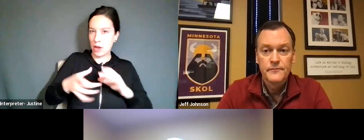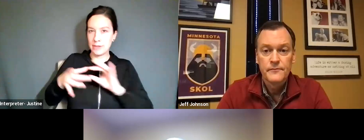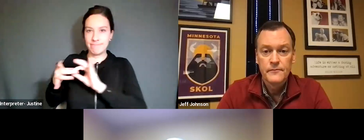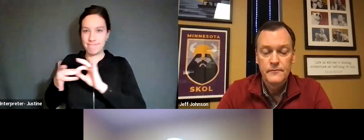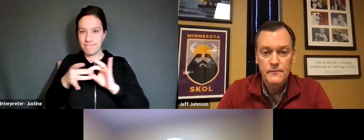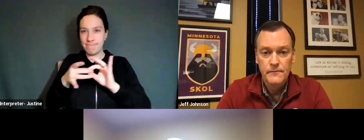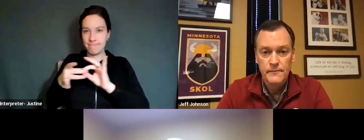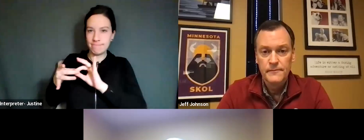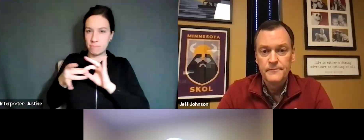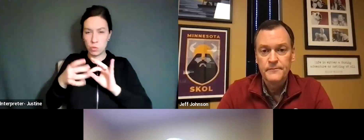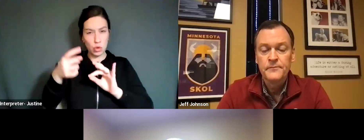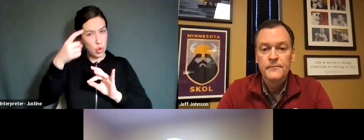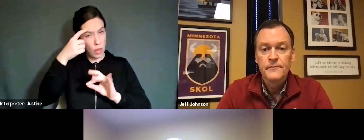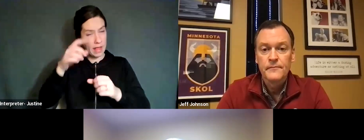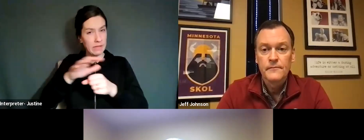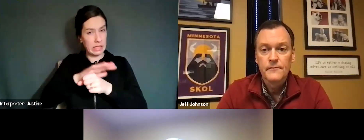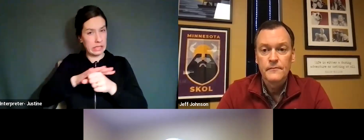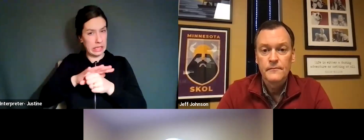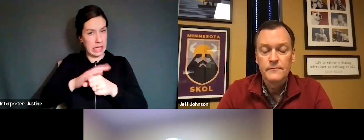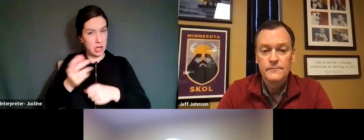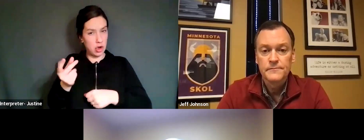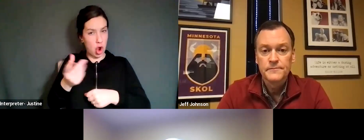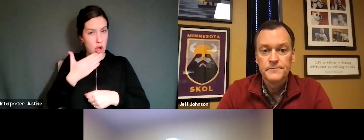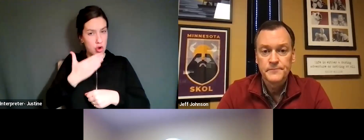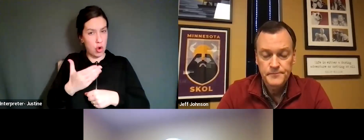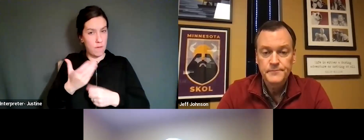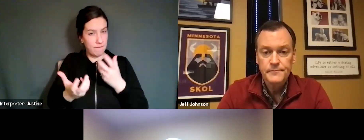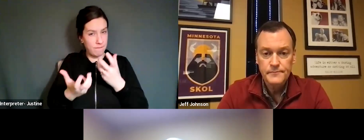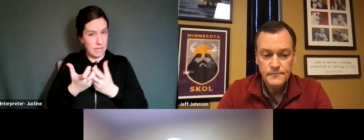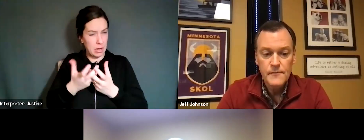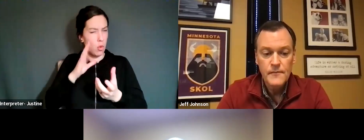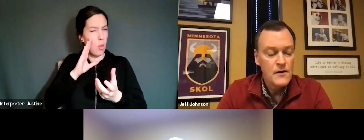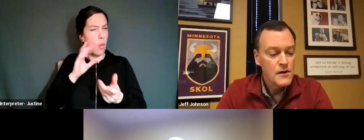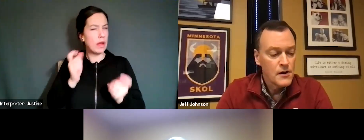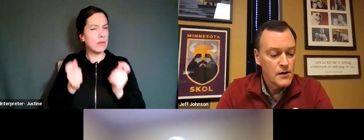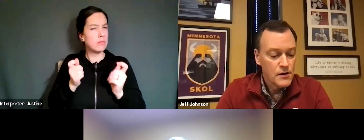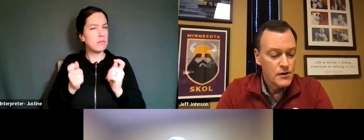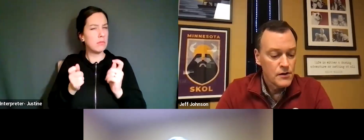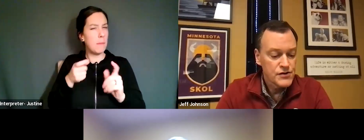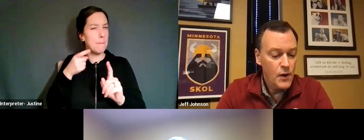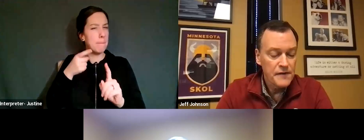dogs fits into this, or is there going to be a change in our mission?